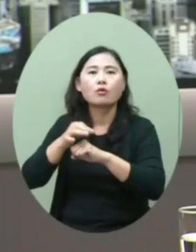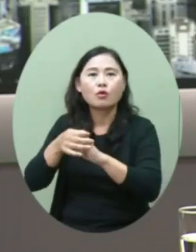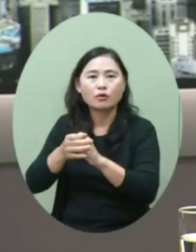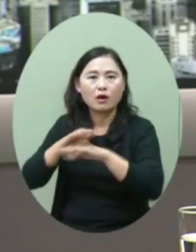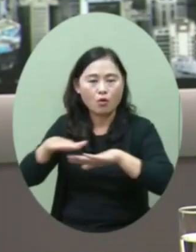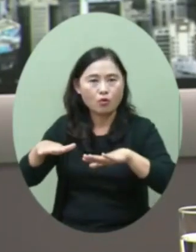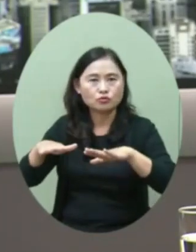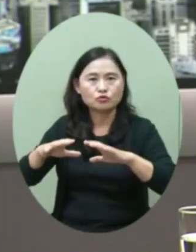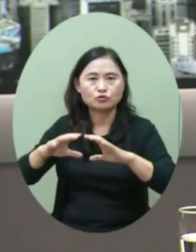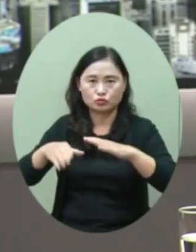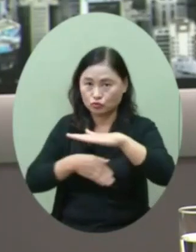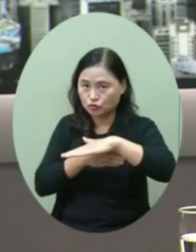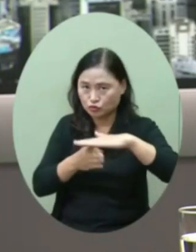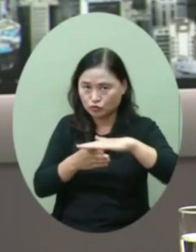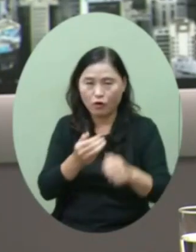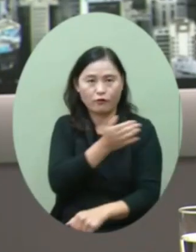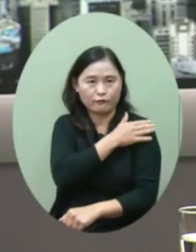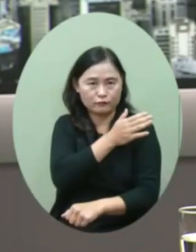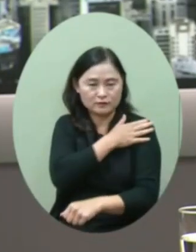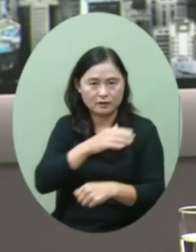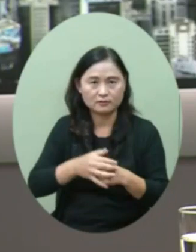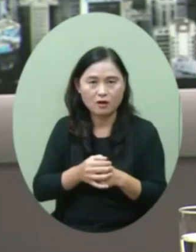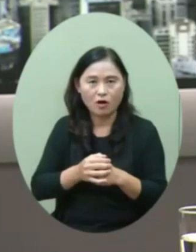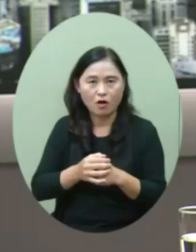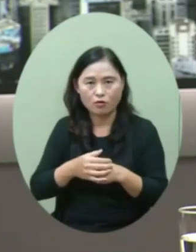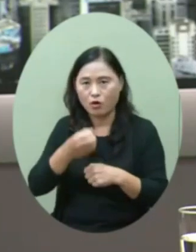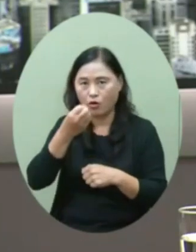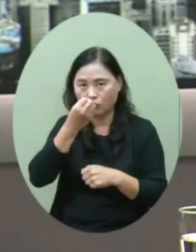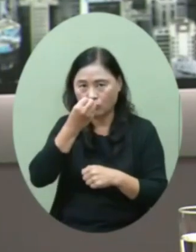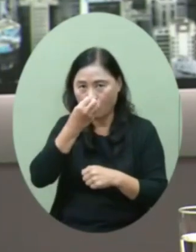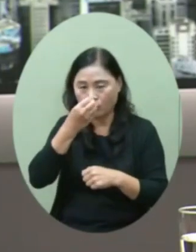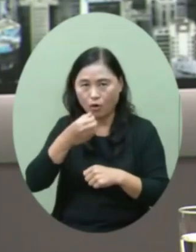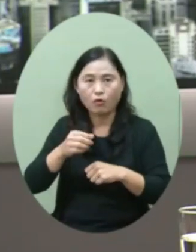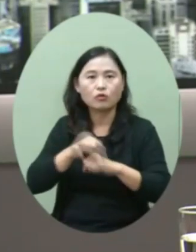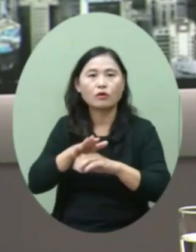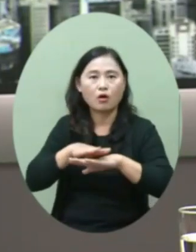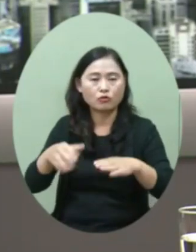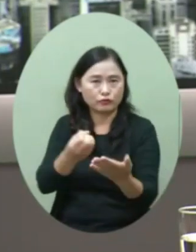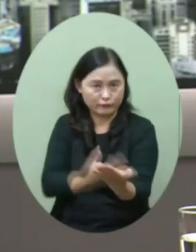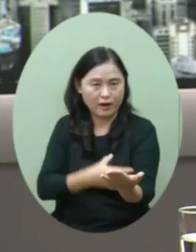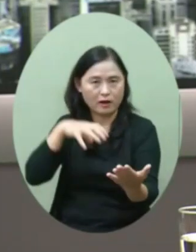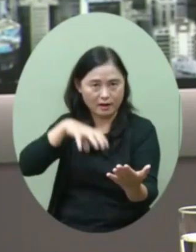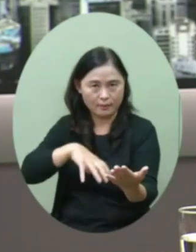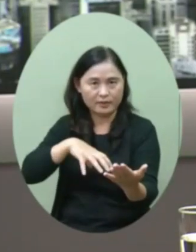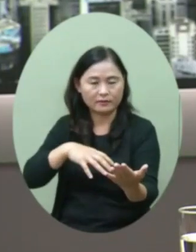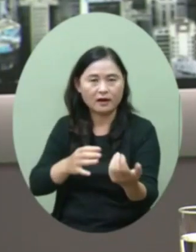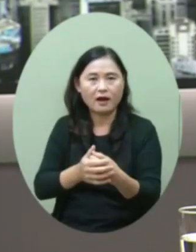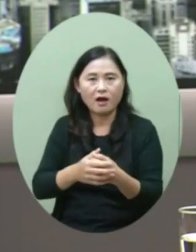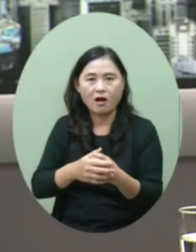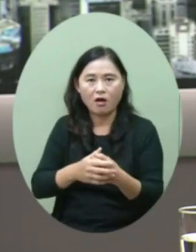The National Security Department was set up today under the Hong Kong Police Force. This is a dedicated department